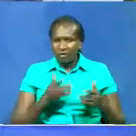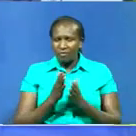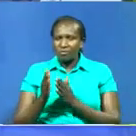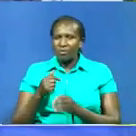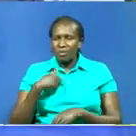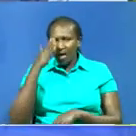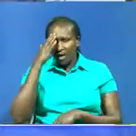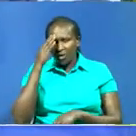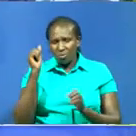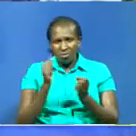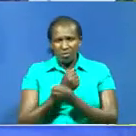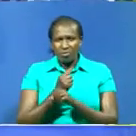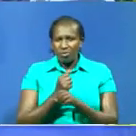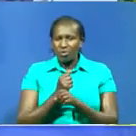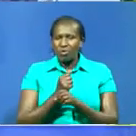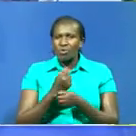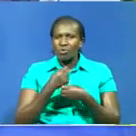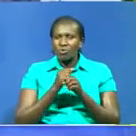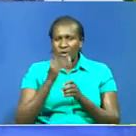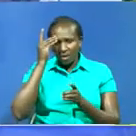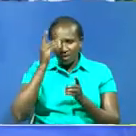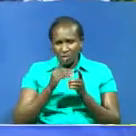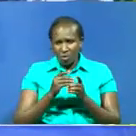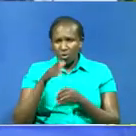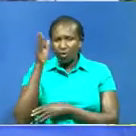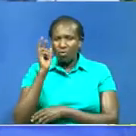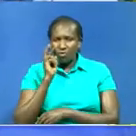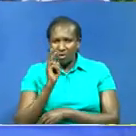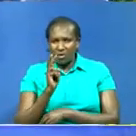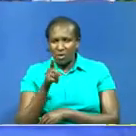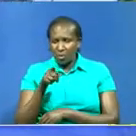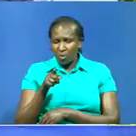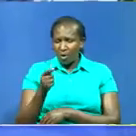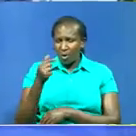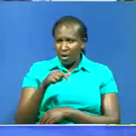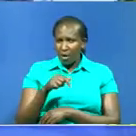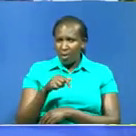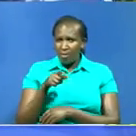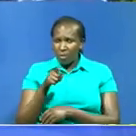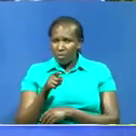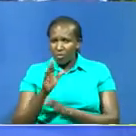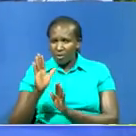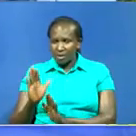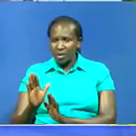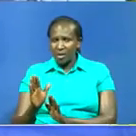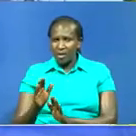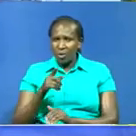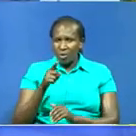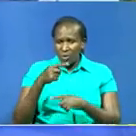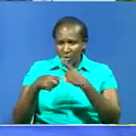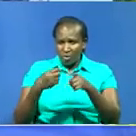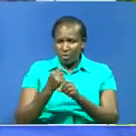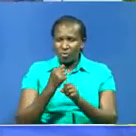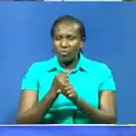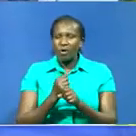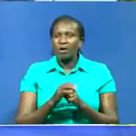cannot make decisions for God. God can look at a situation and say, mtu atakujalea nyumbani, mtu atabaki, huyu ataendelea na kazi